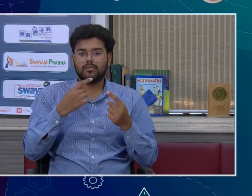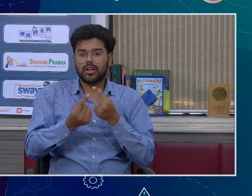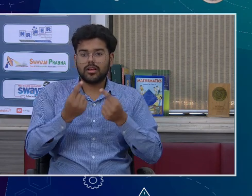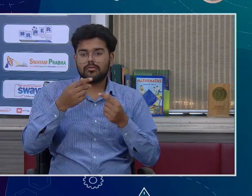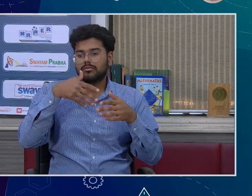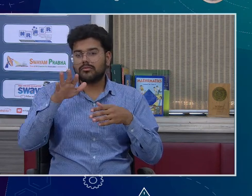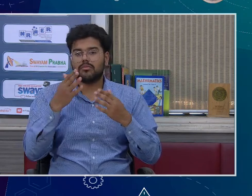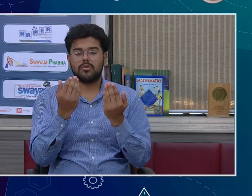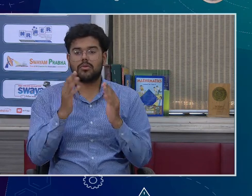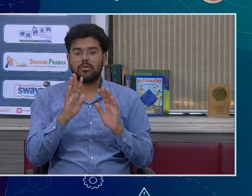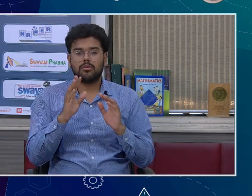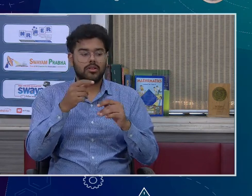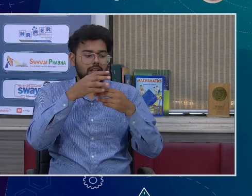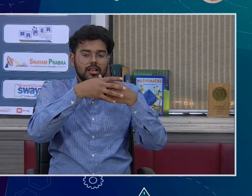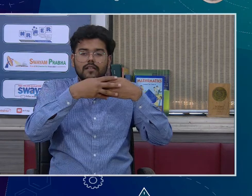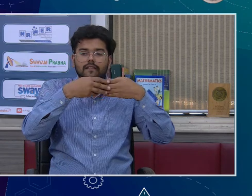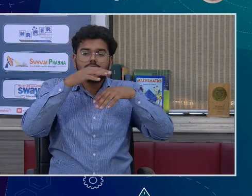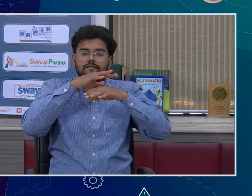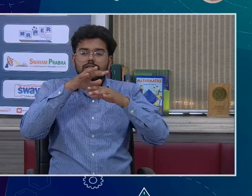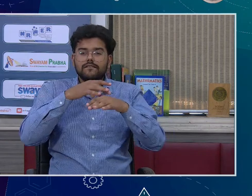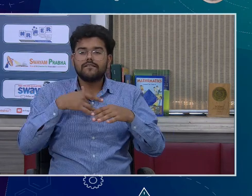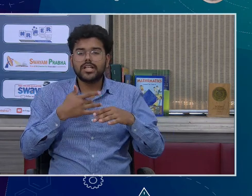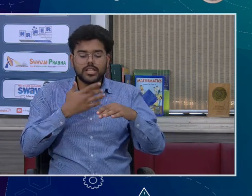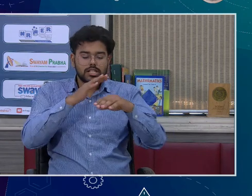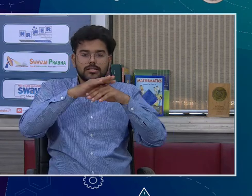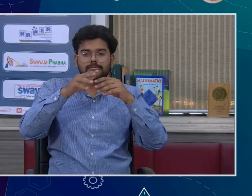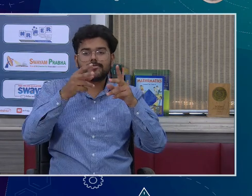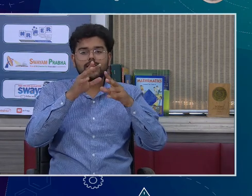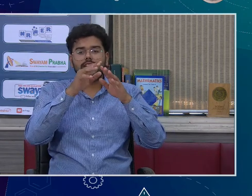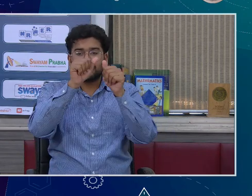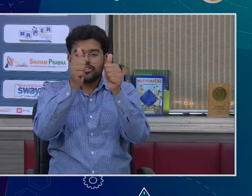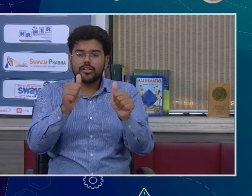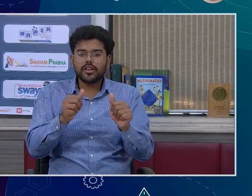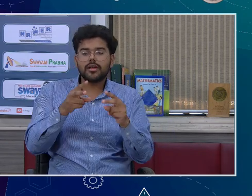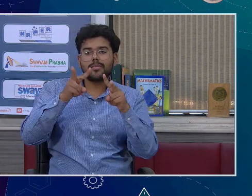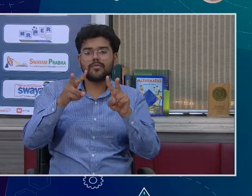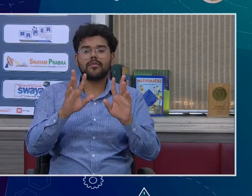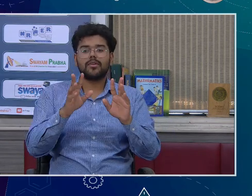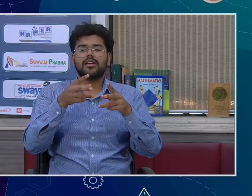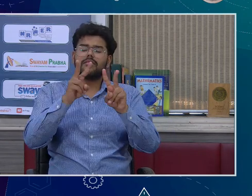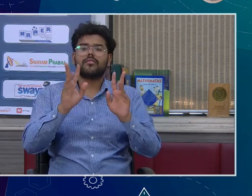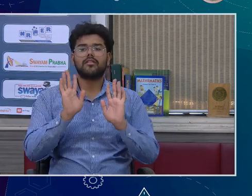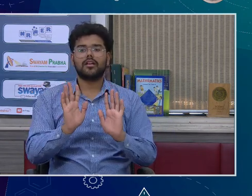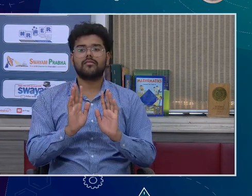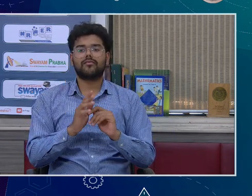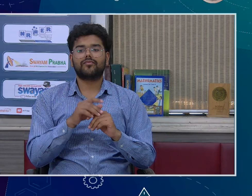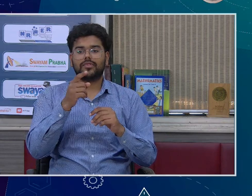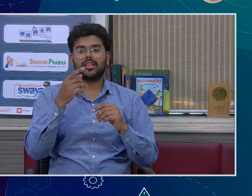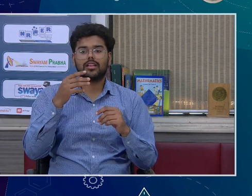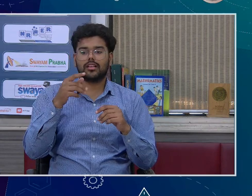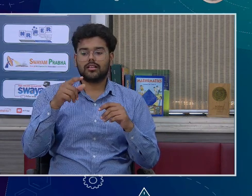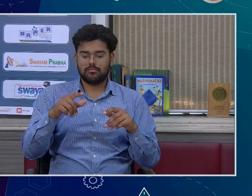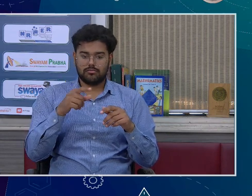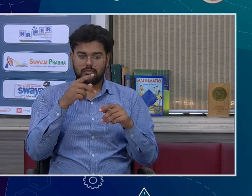edges, you know, there are different shapes which are available, and the reason why a particular kind of plant is grown in a